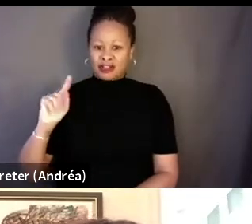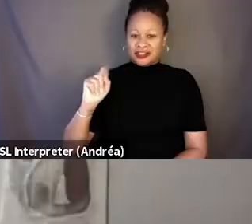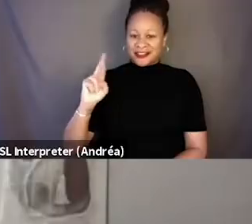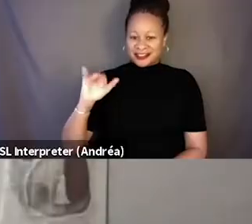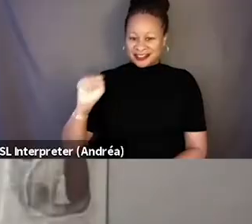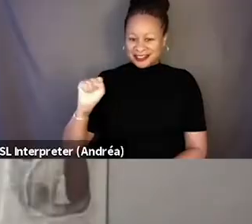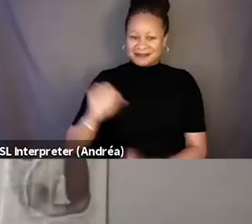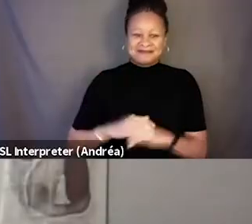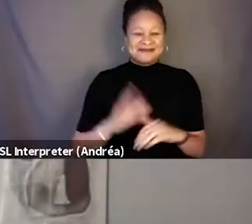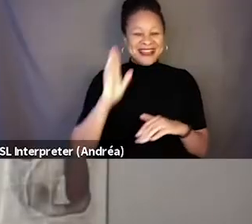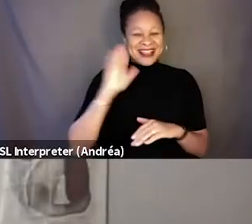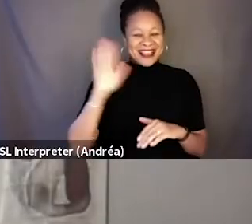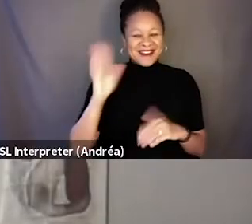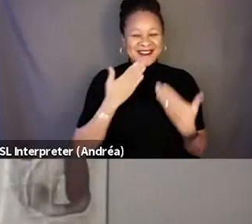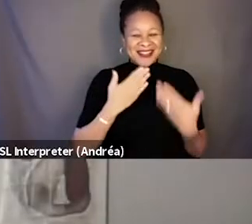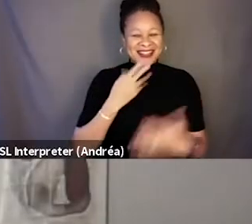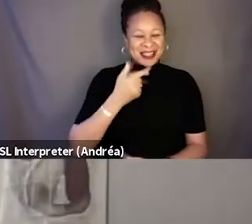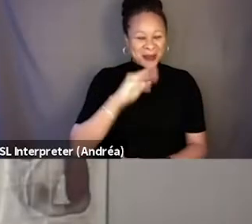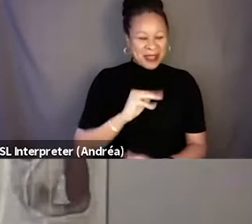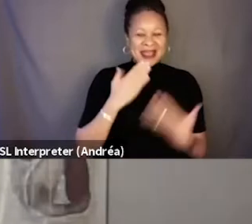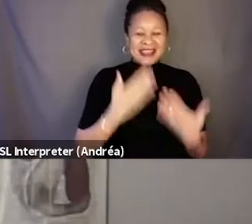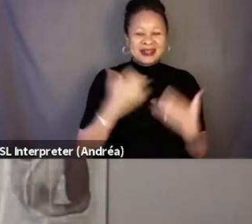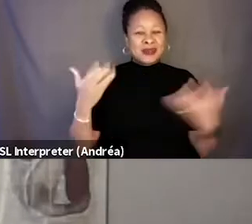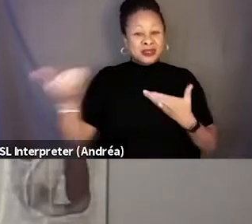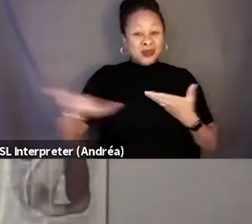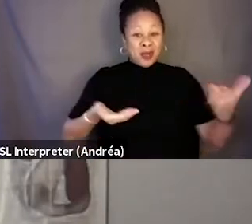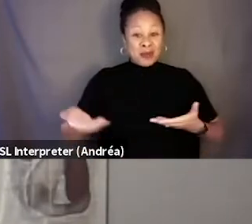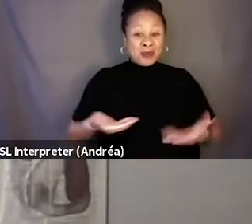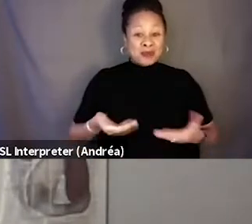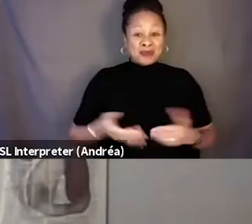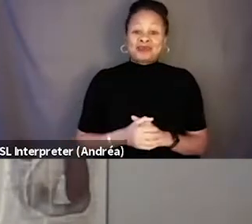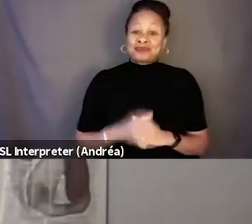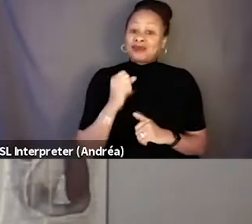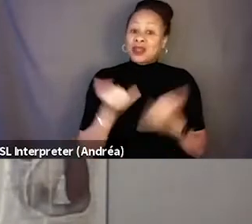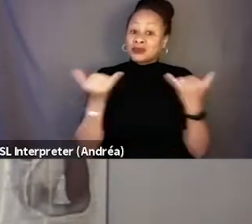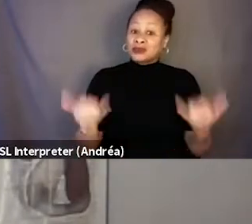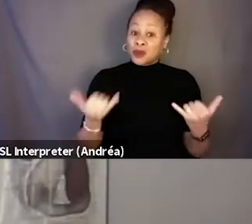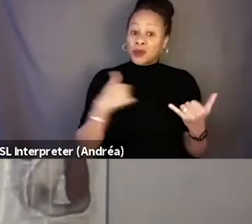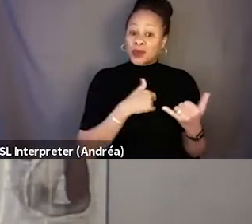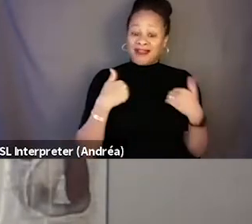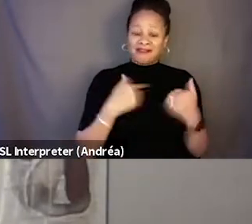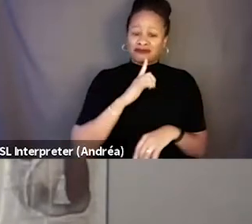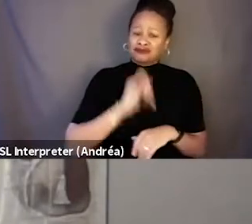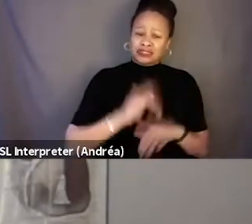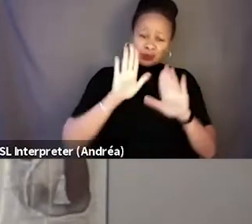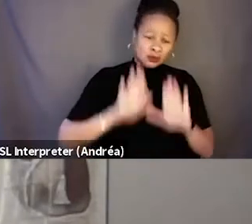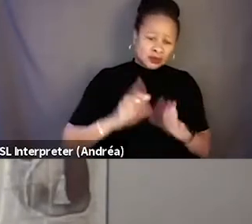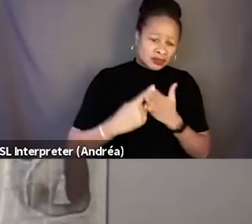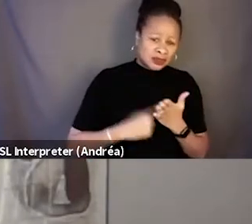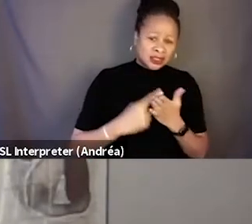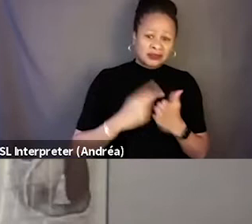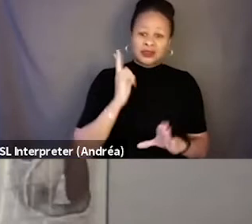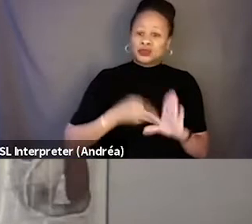Pam. Thank you so much. Hi, everybody. Welcome, welcome, welcome. So today we have a really great discussion. We're joined